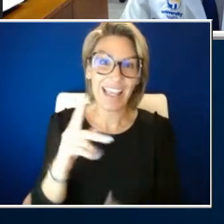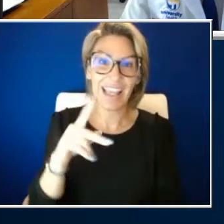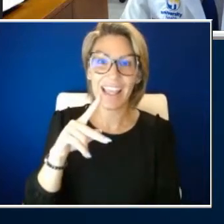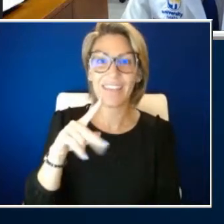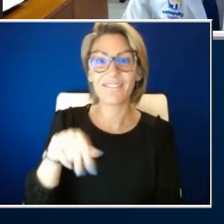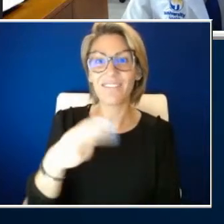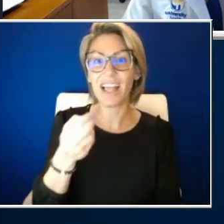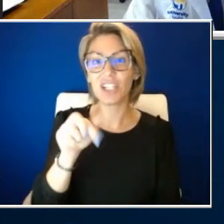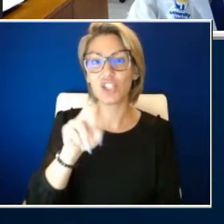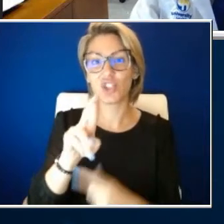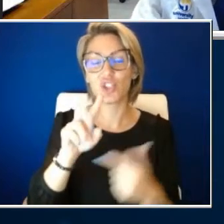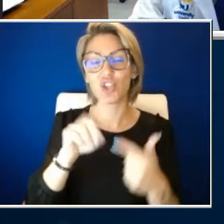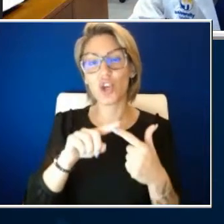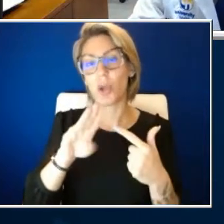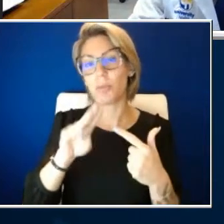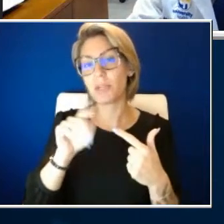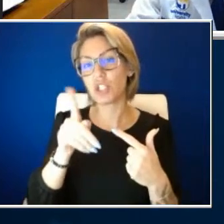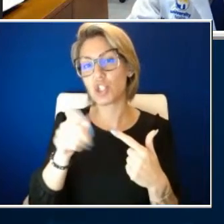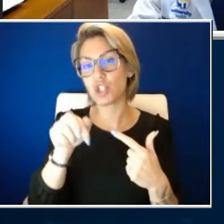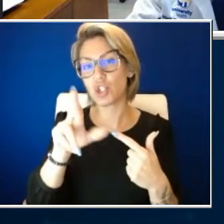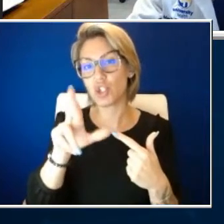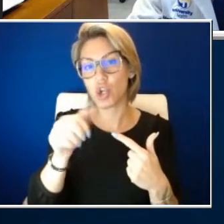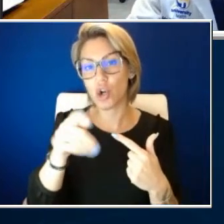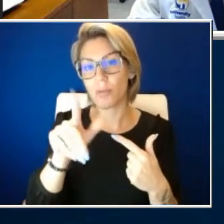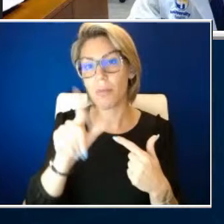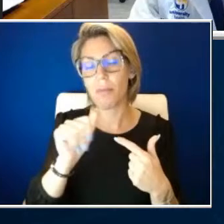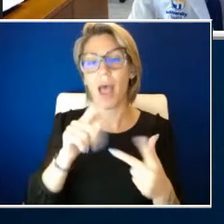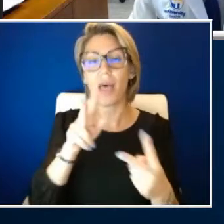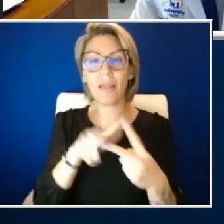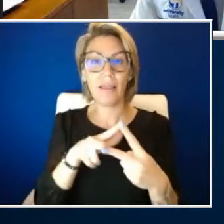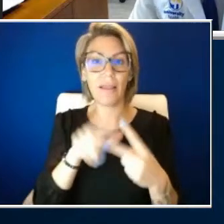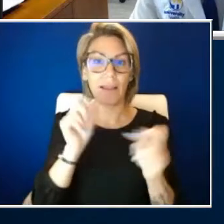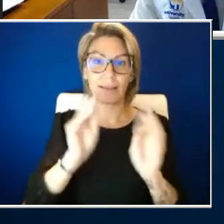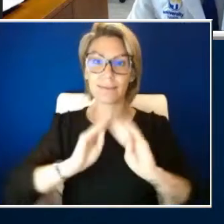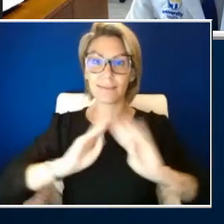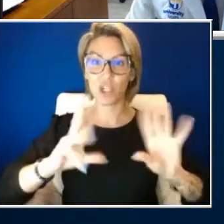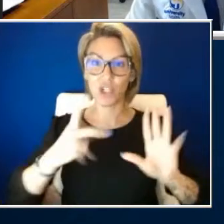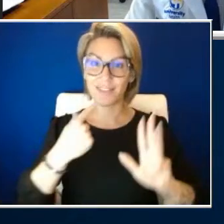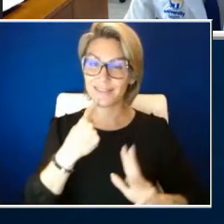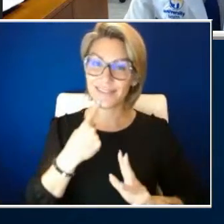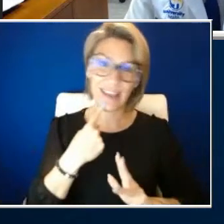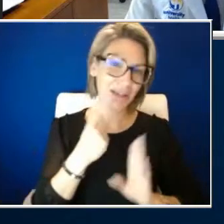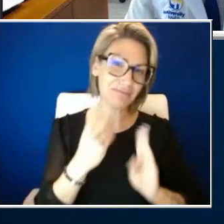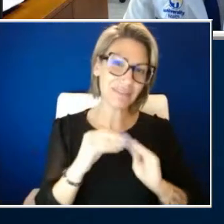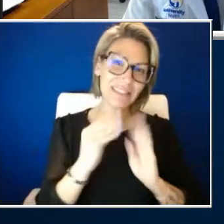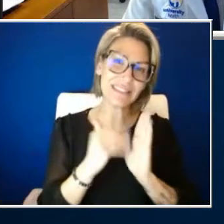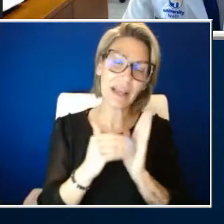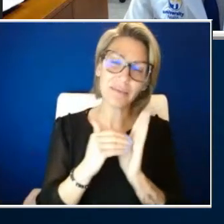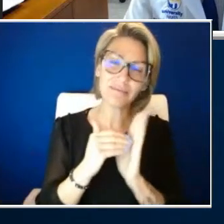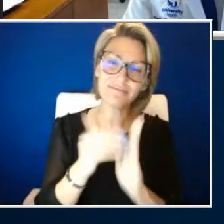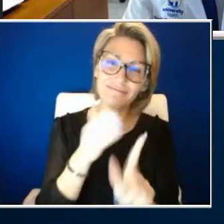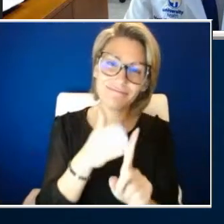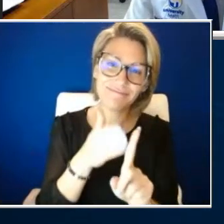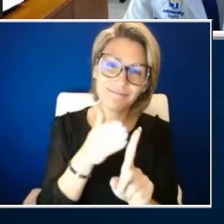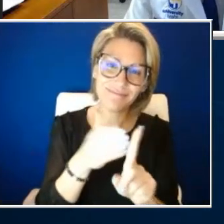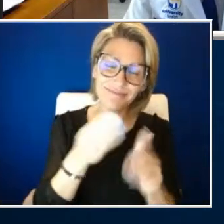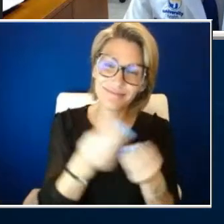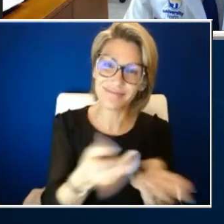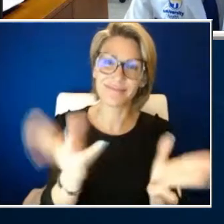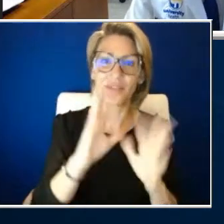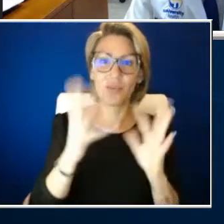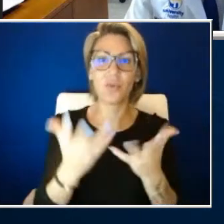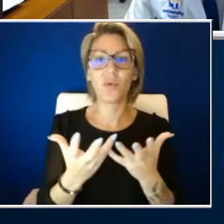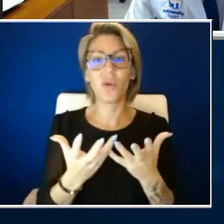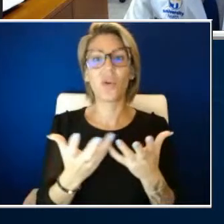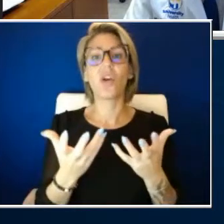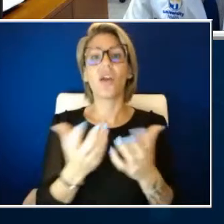Moderna's vaccination and messenger RNA base, clearly safe, billions of times been given all around the world. Still a lot of innuendo, a lot of